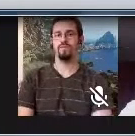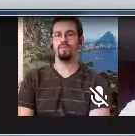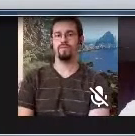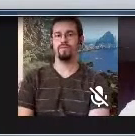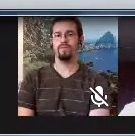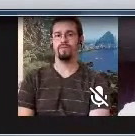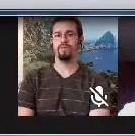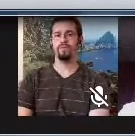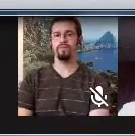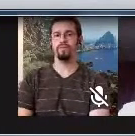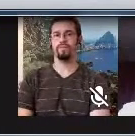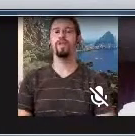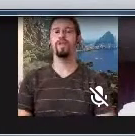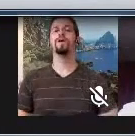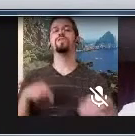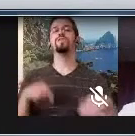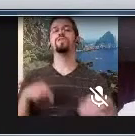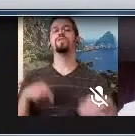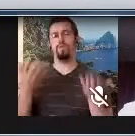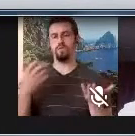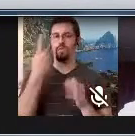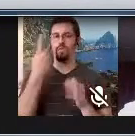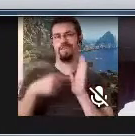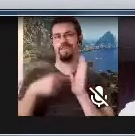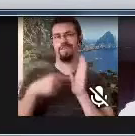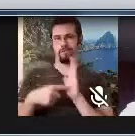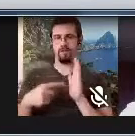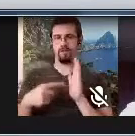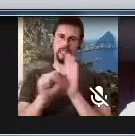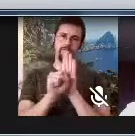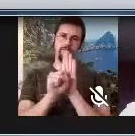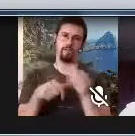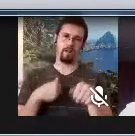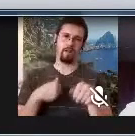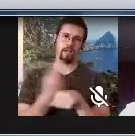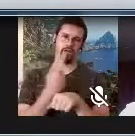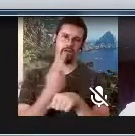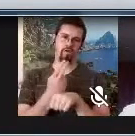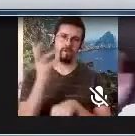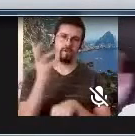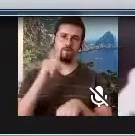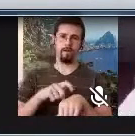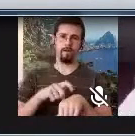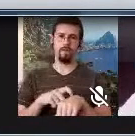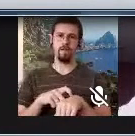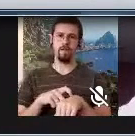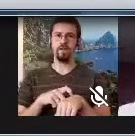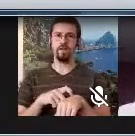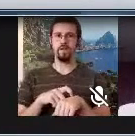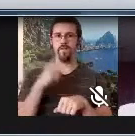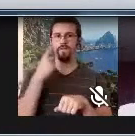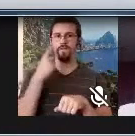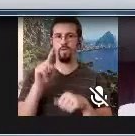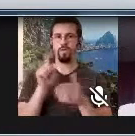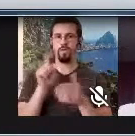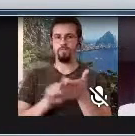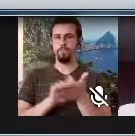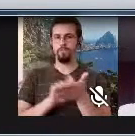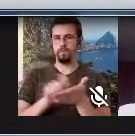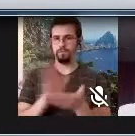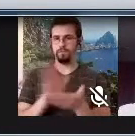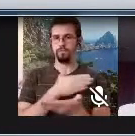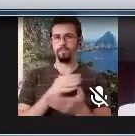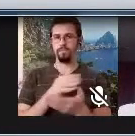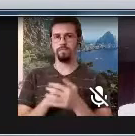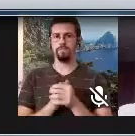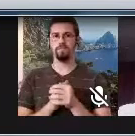This is an example of a symbol that I used a couple times in the piece. Oh, I'll wait for a second. I don't even think